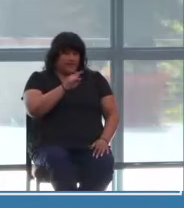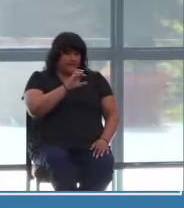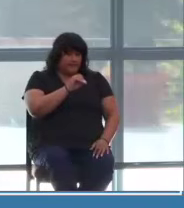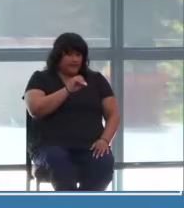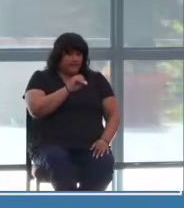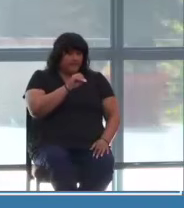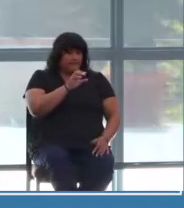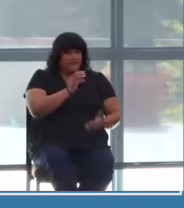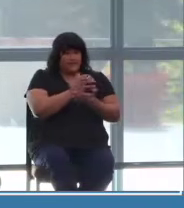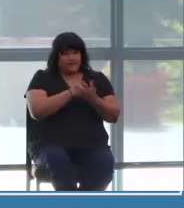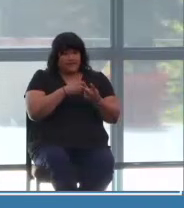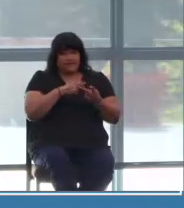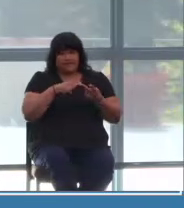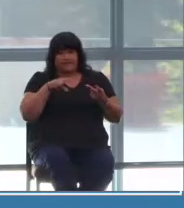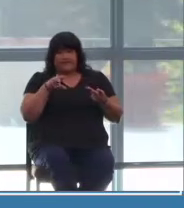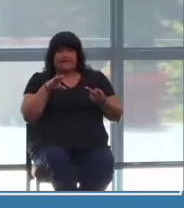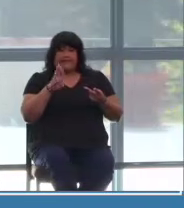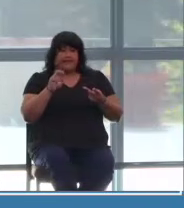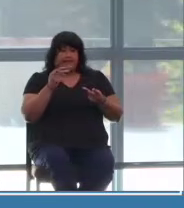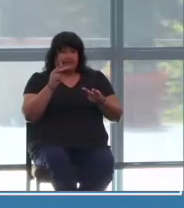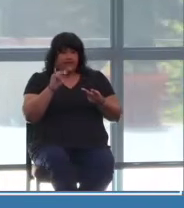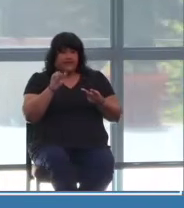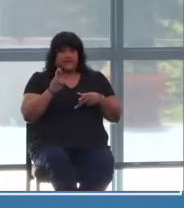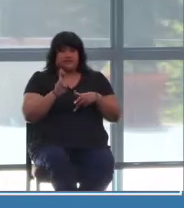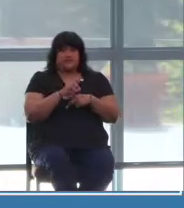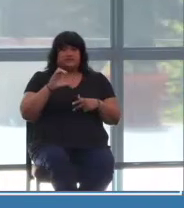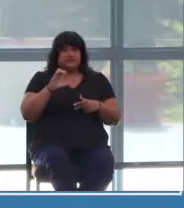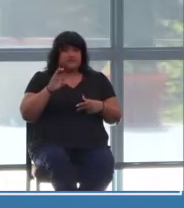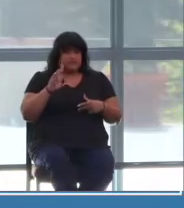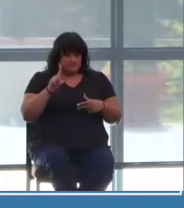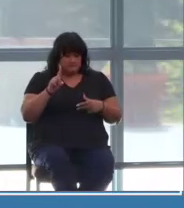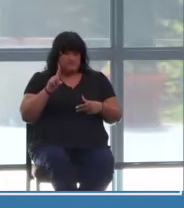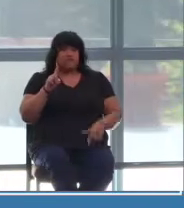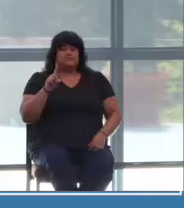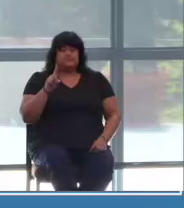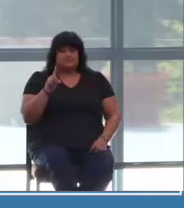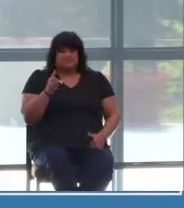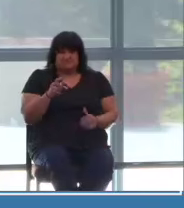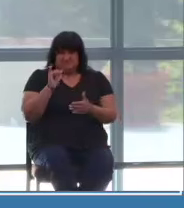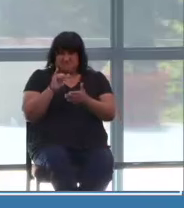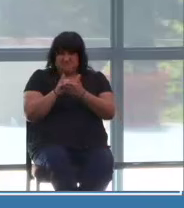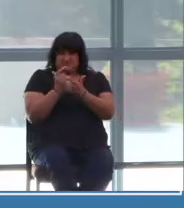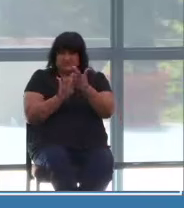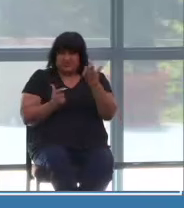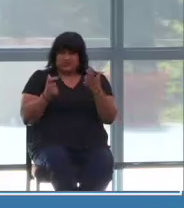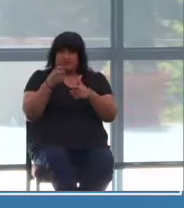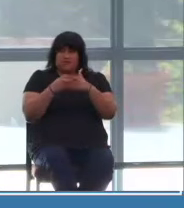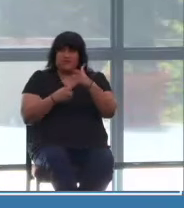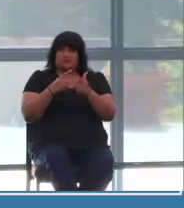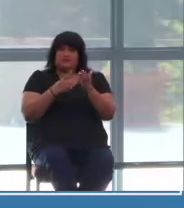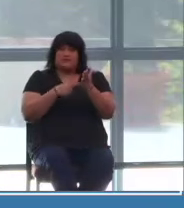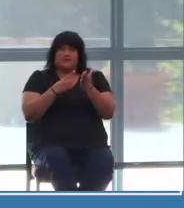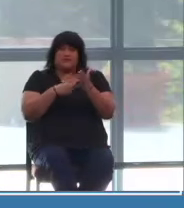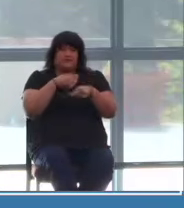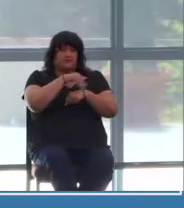could use lidocaine. You can use CBD. And if it's a major problem, sometimes I